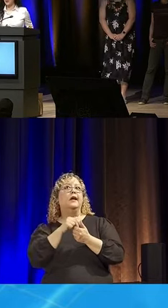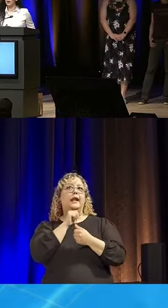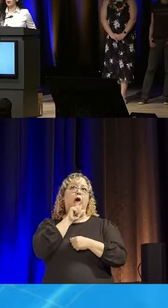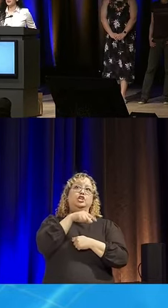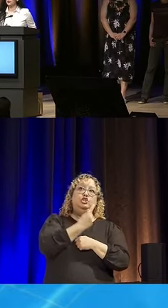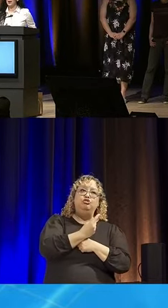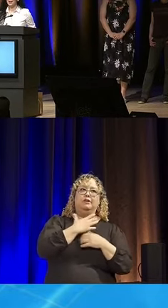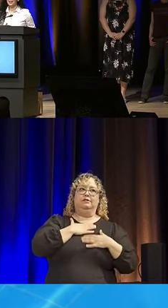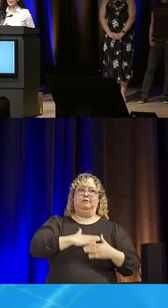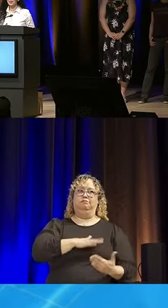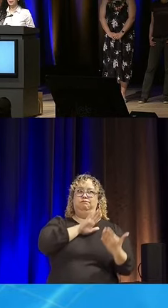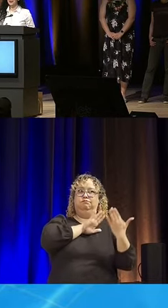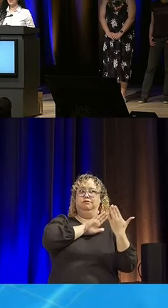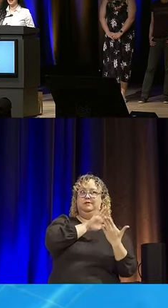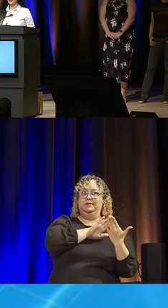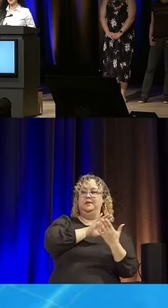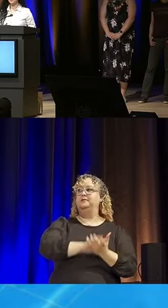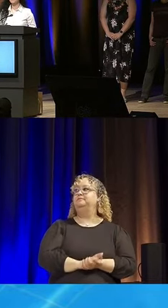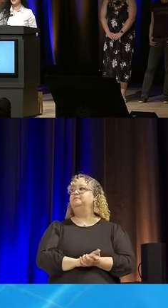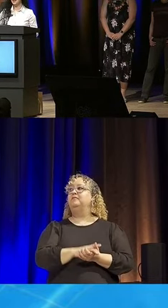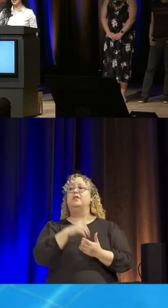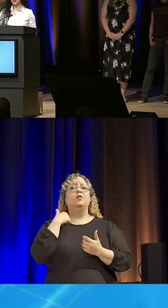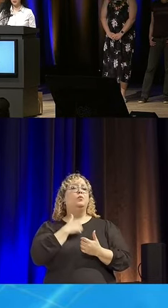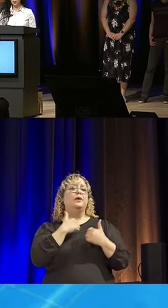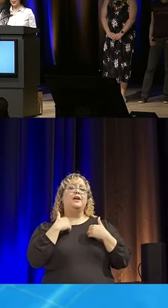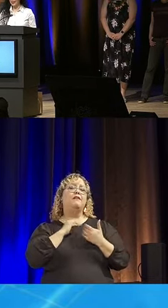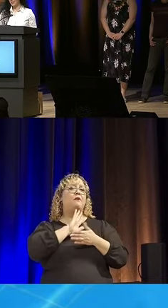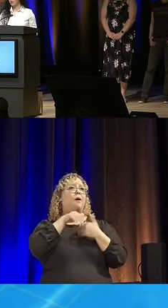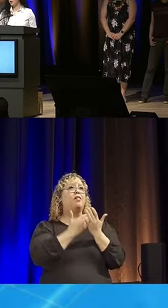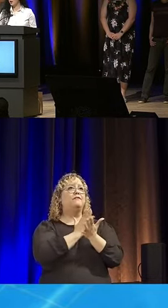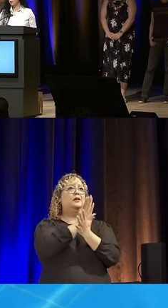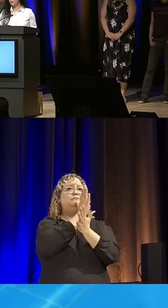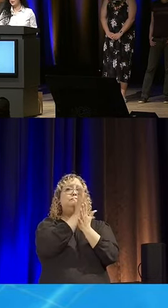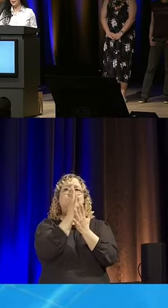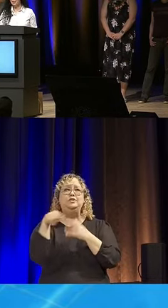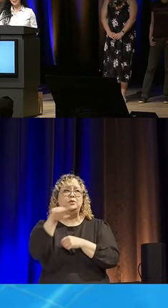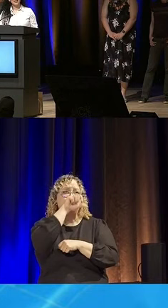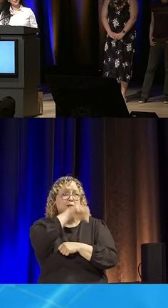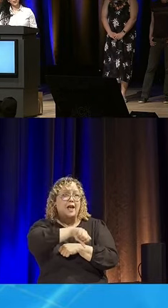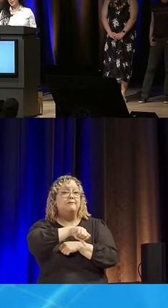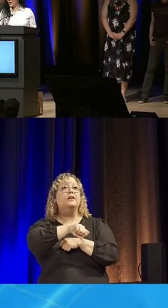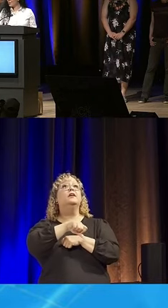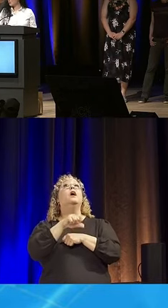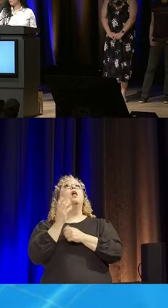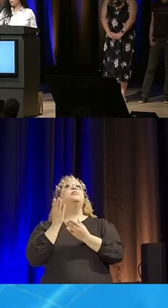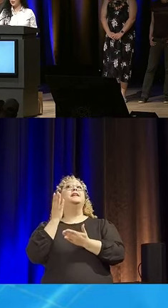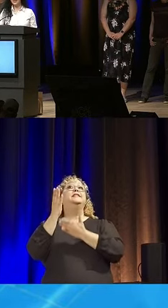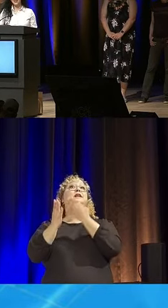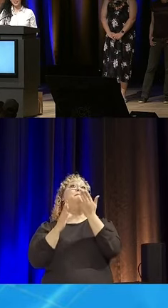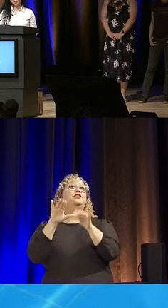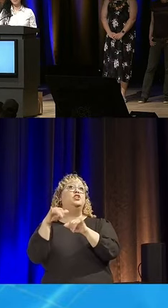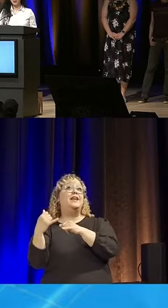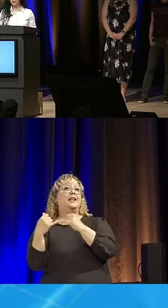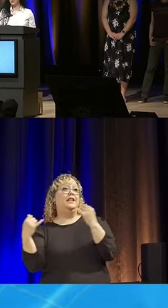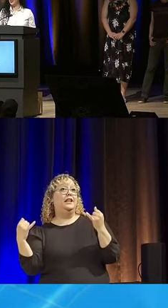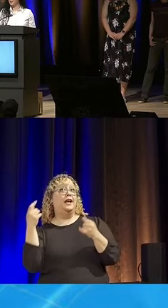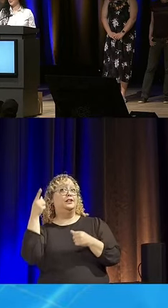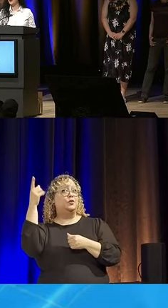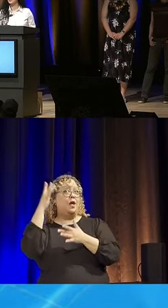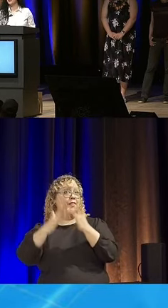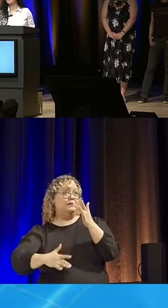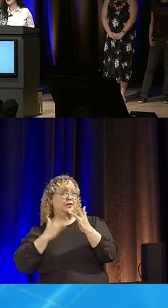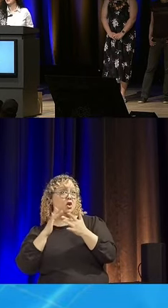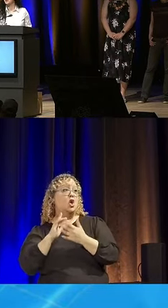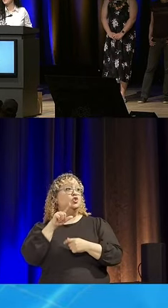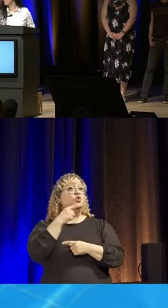We have all the tracks that you love at Kai. The submission deadlines are on our website. It's just 140 days until the paper's deadline,